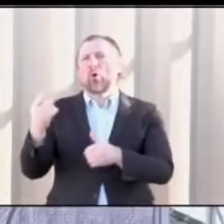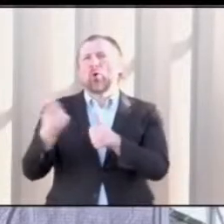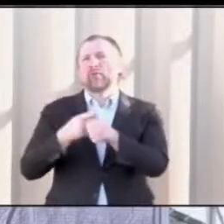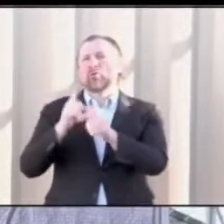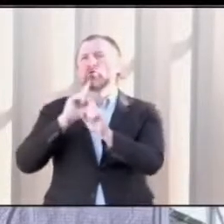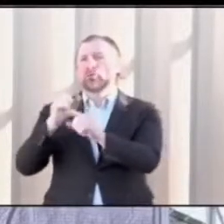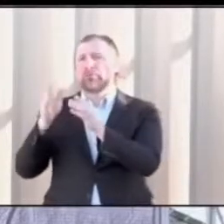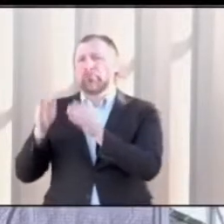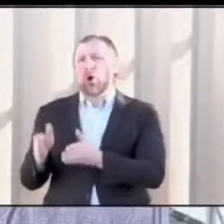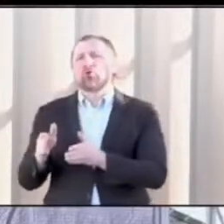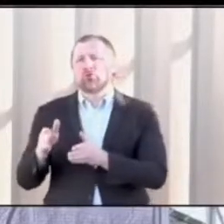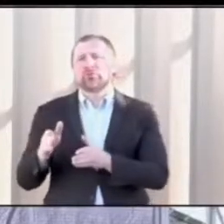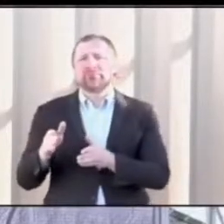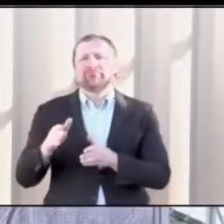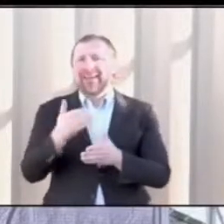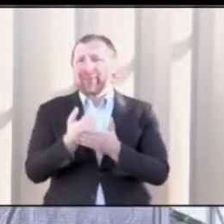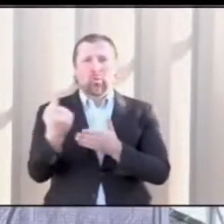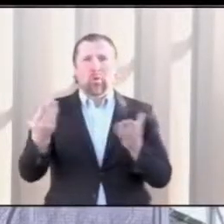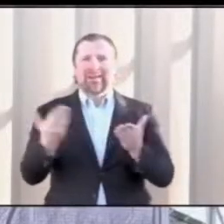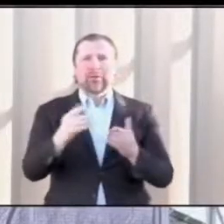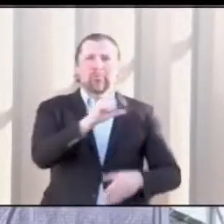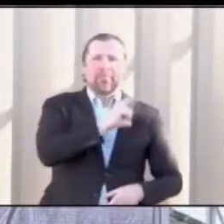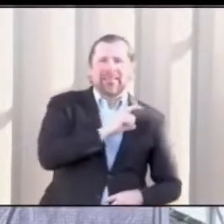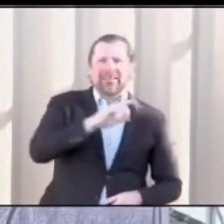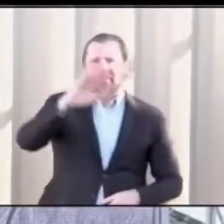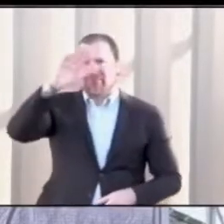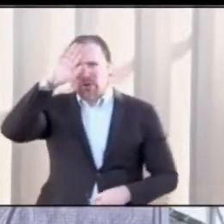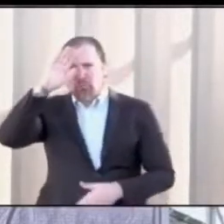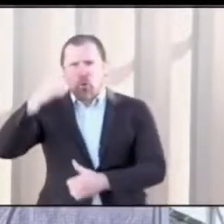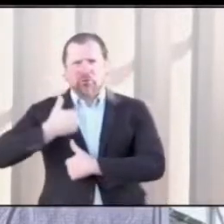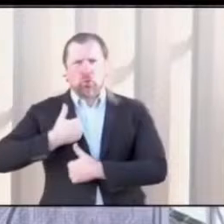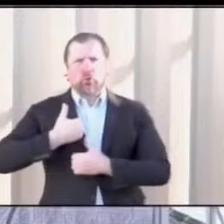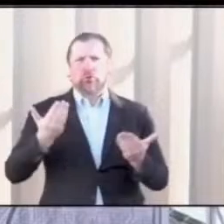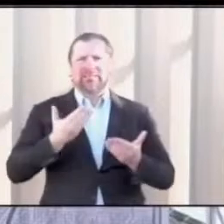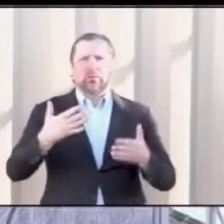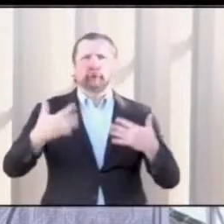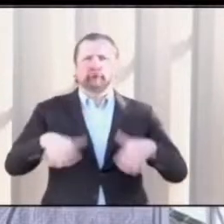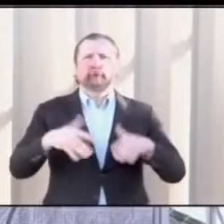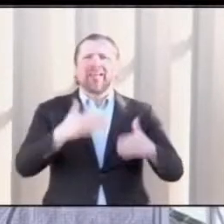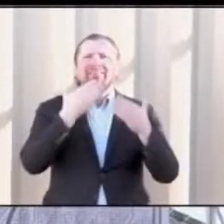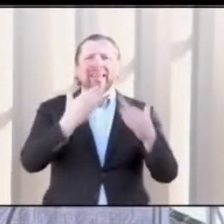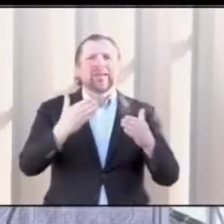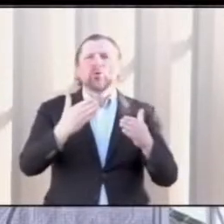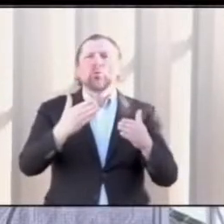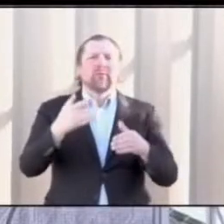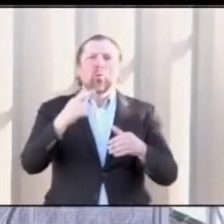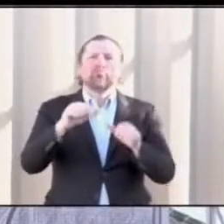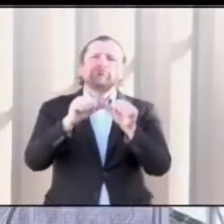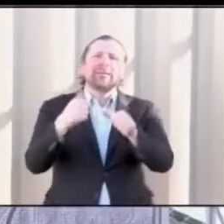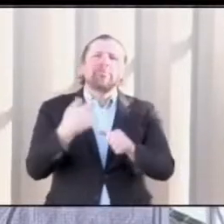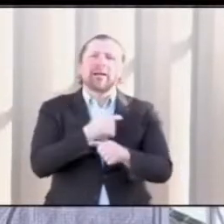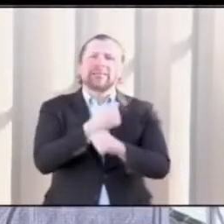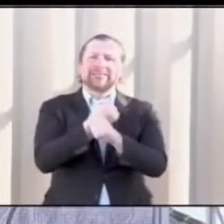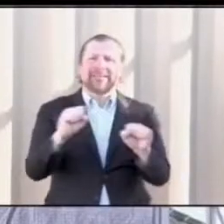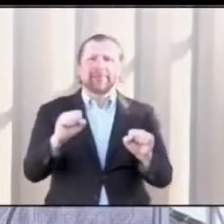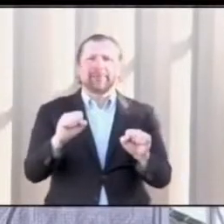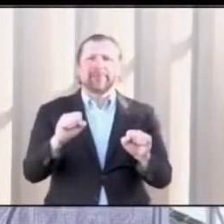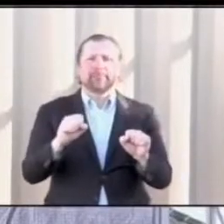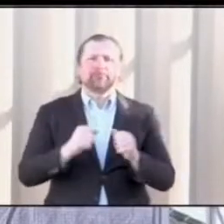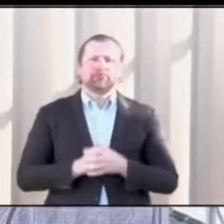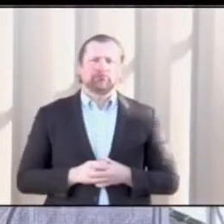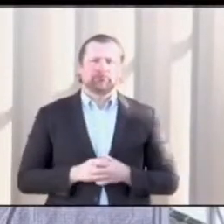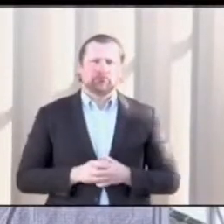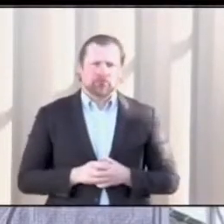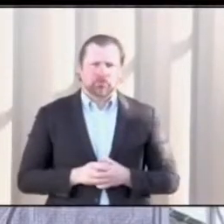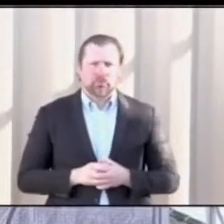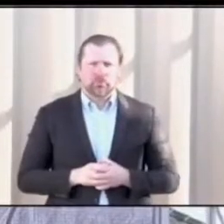responders who are all here and have done so much to keep us safe. The